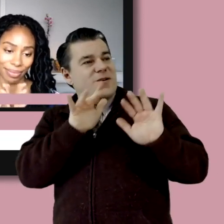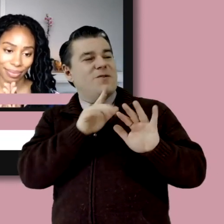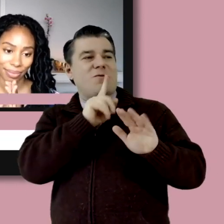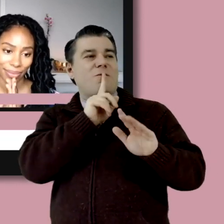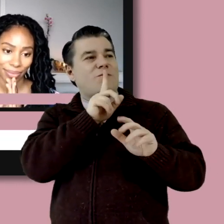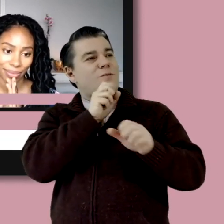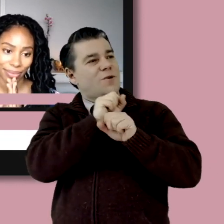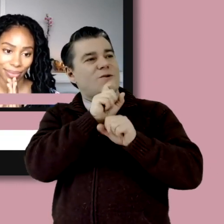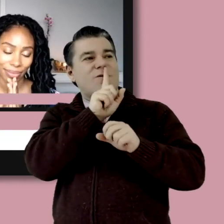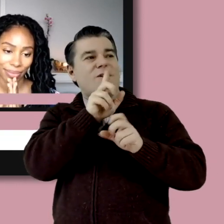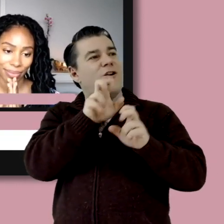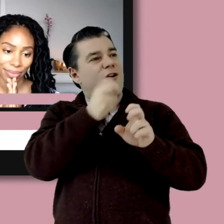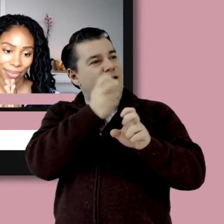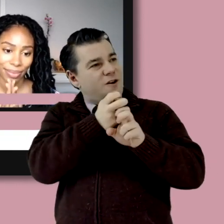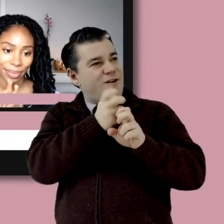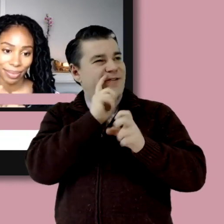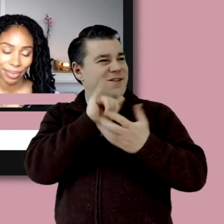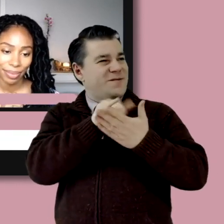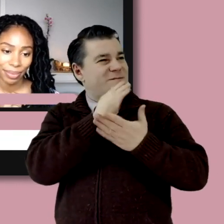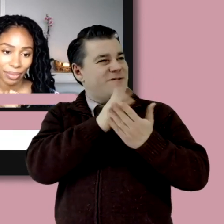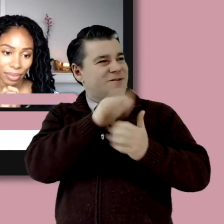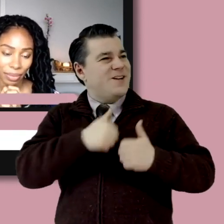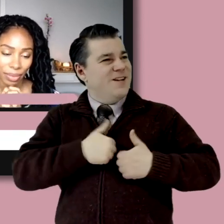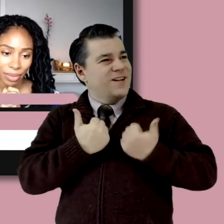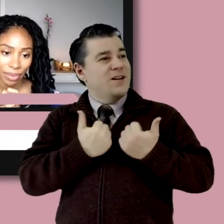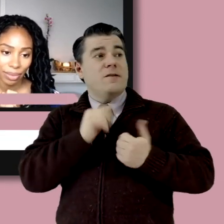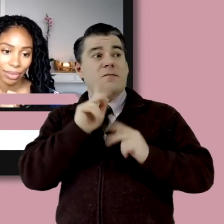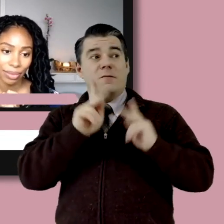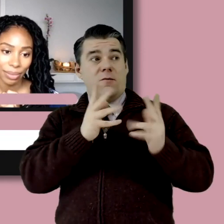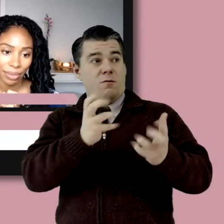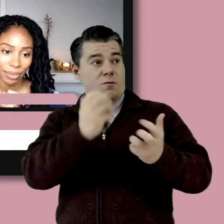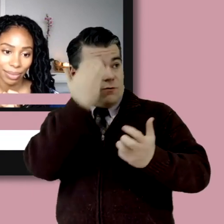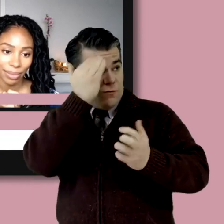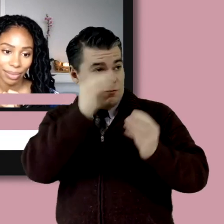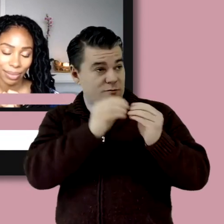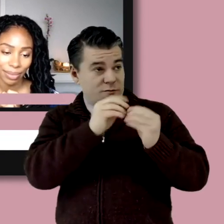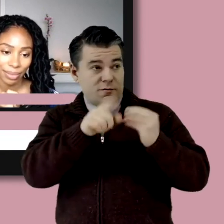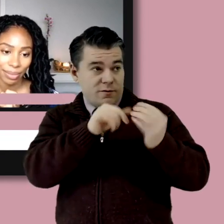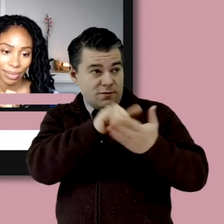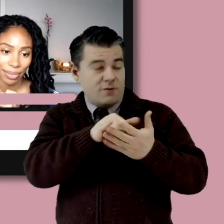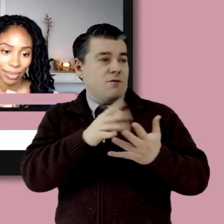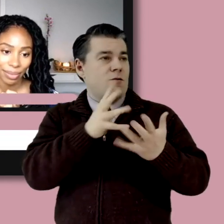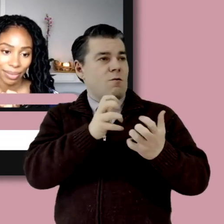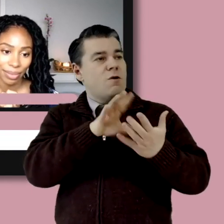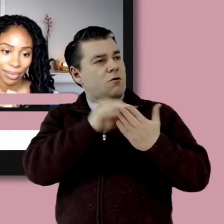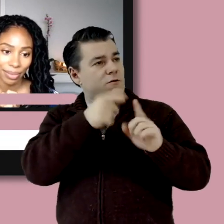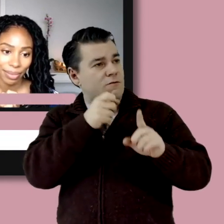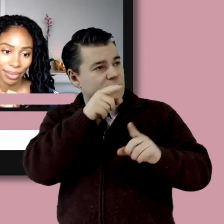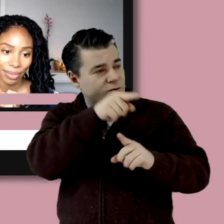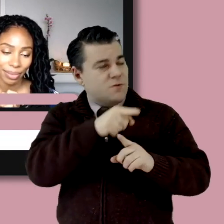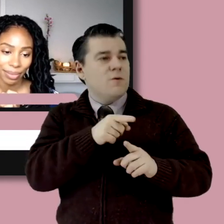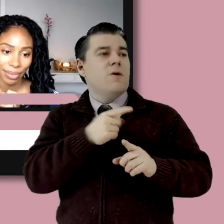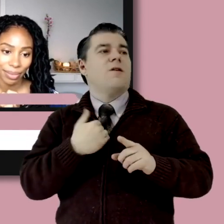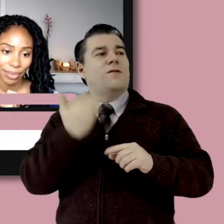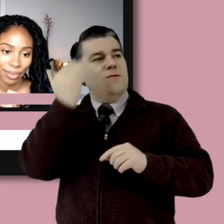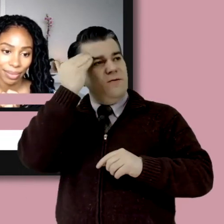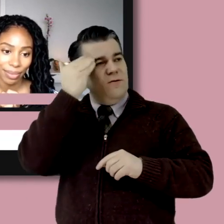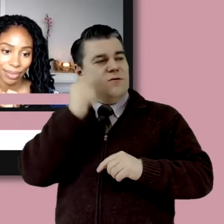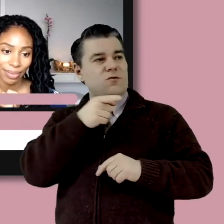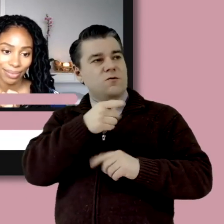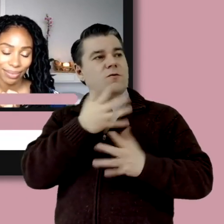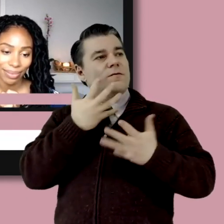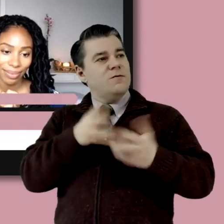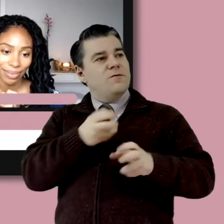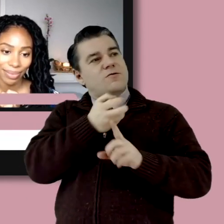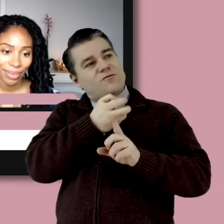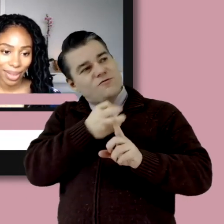on that part of your life. And if people want to know more about that or want to learn from you, I know that you've